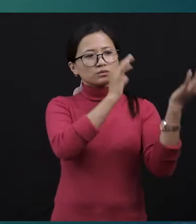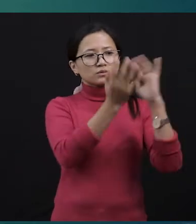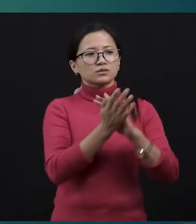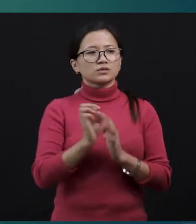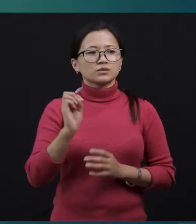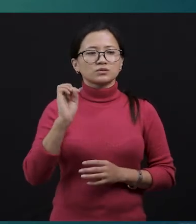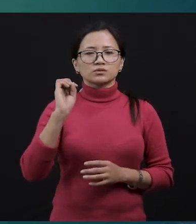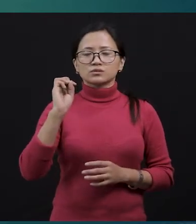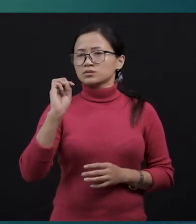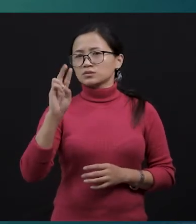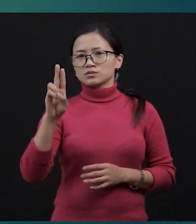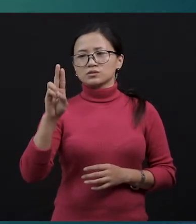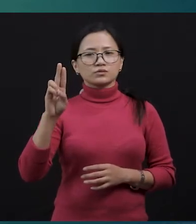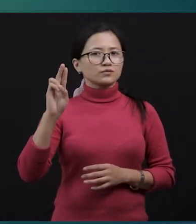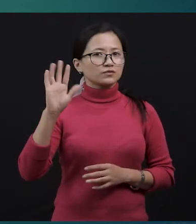252 times,